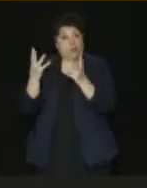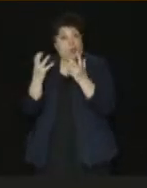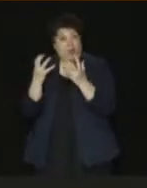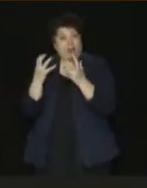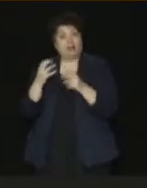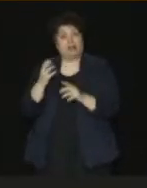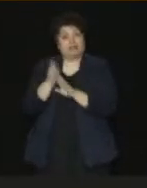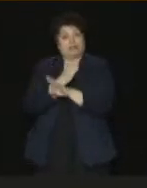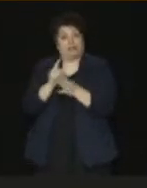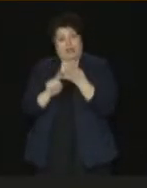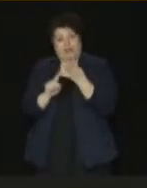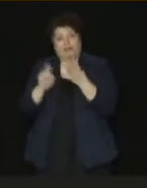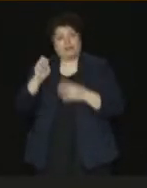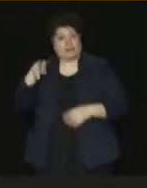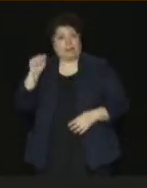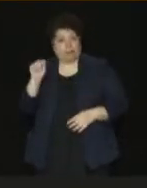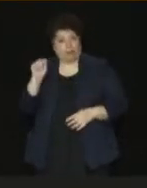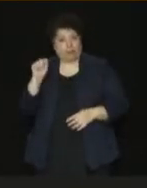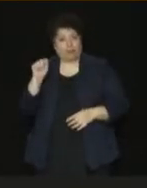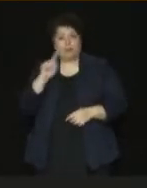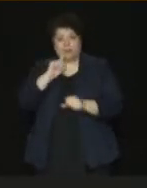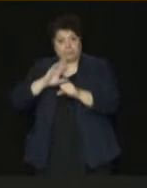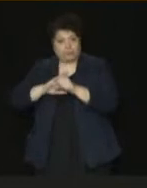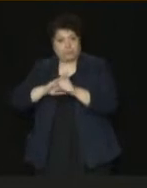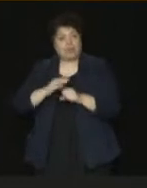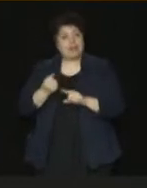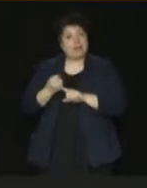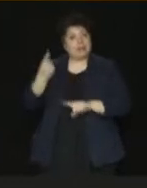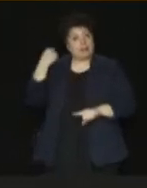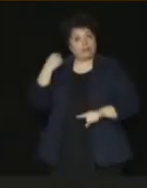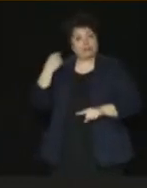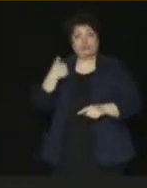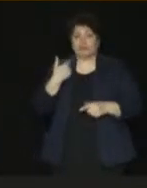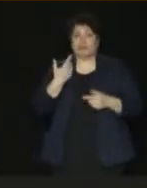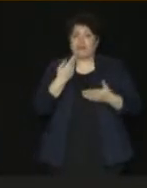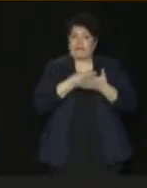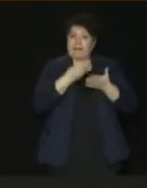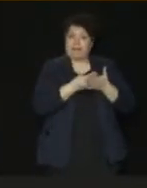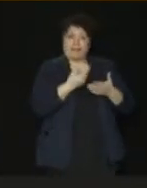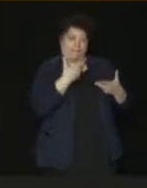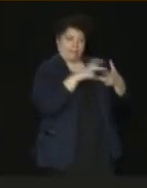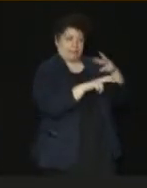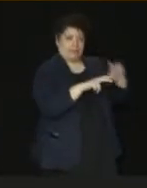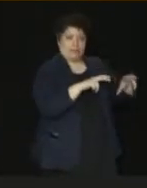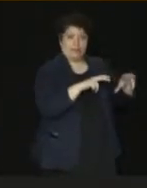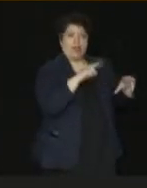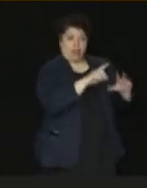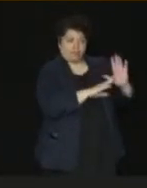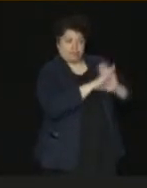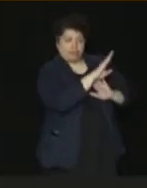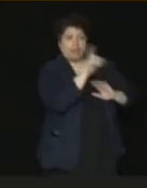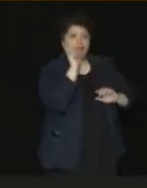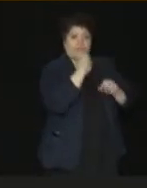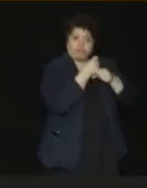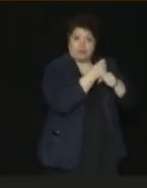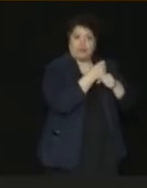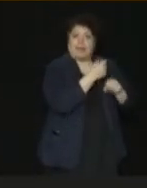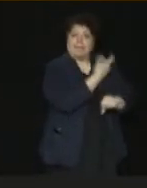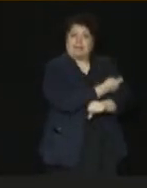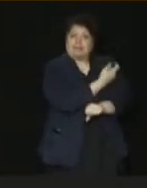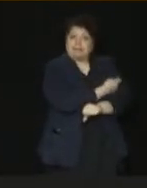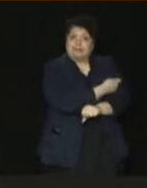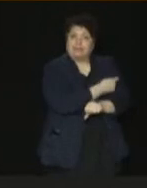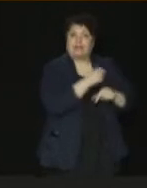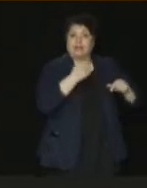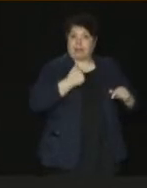this, last year we started to invest in domestic vaccine production capacity because